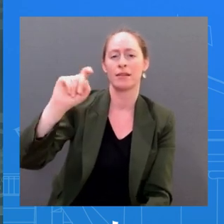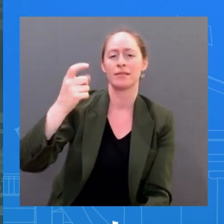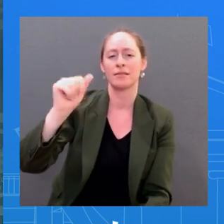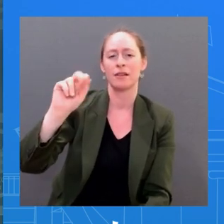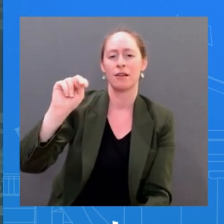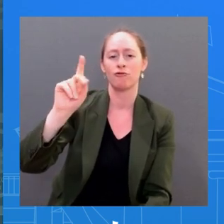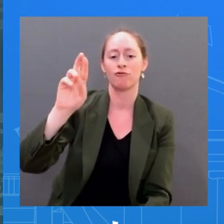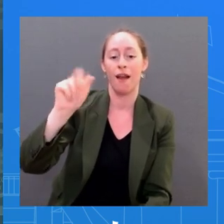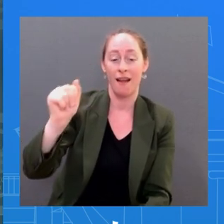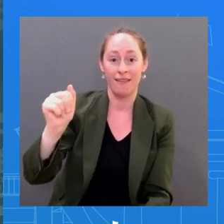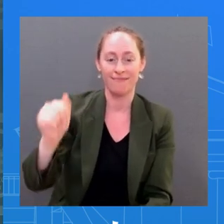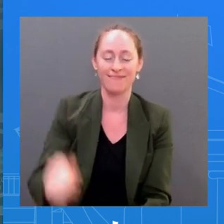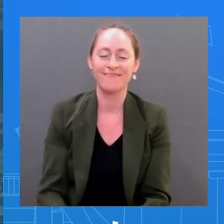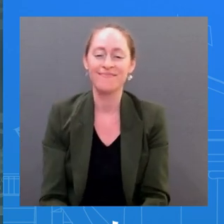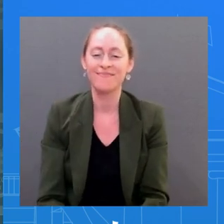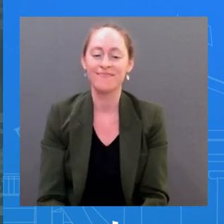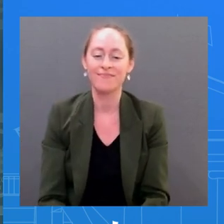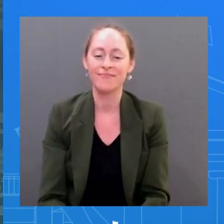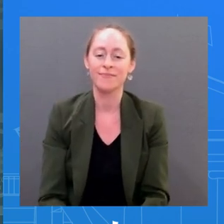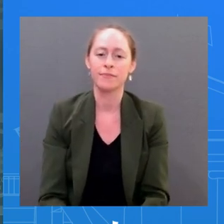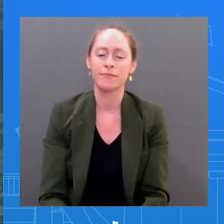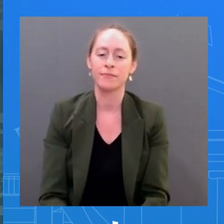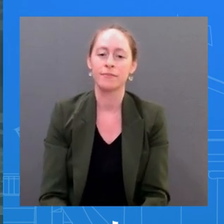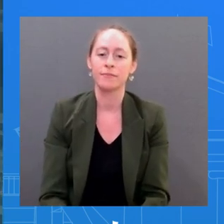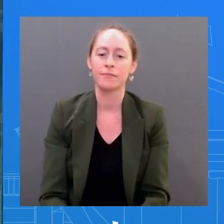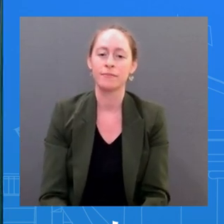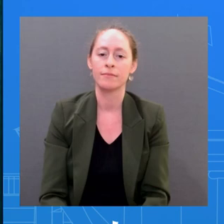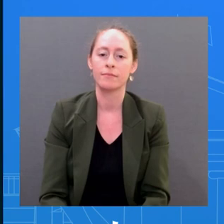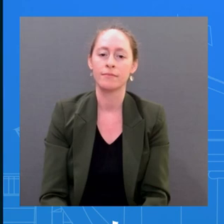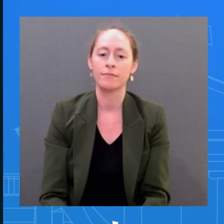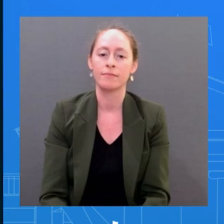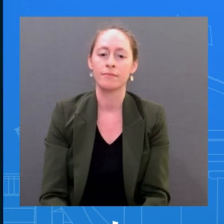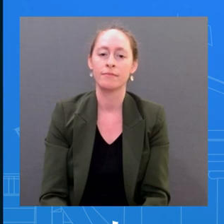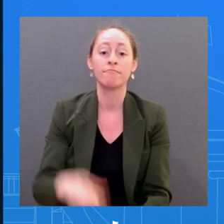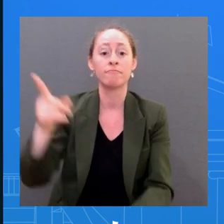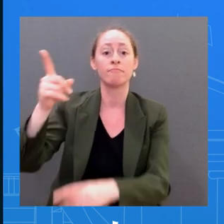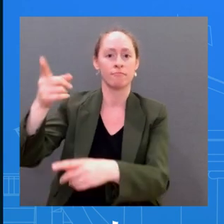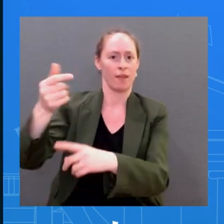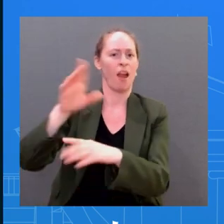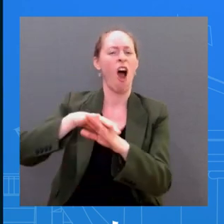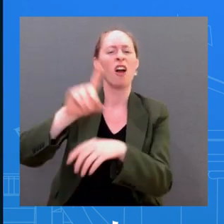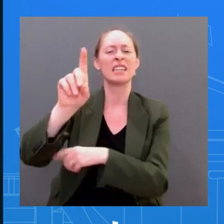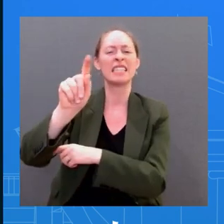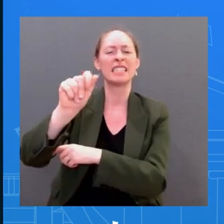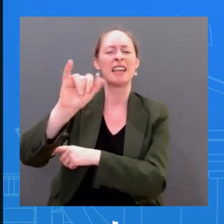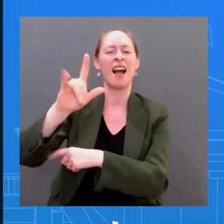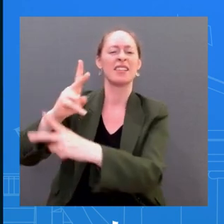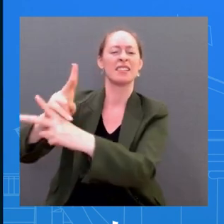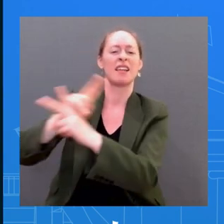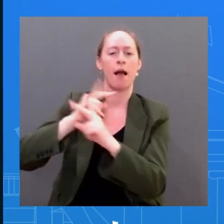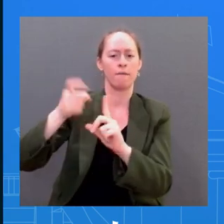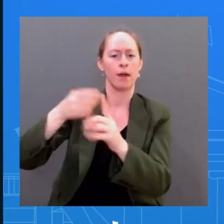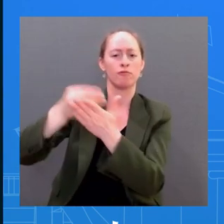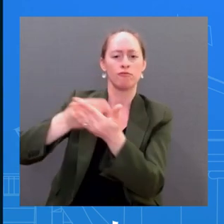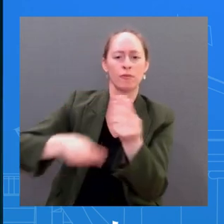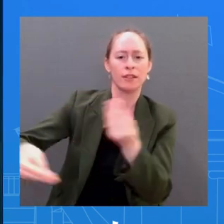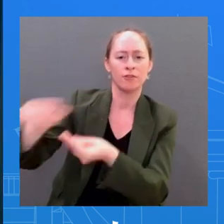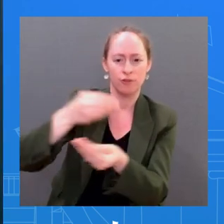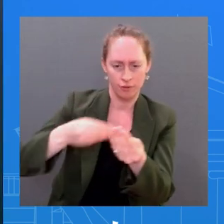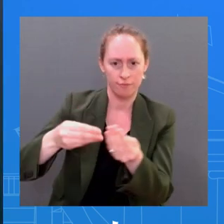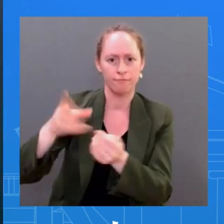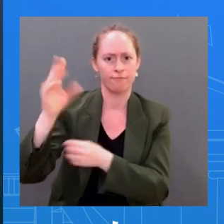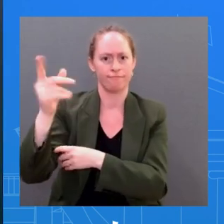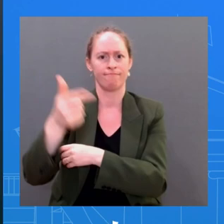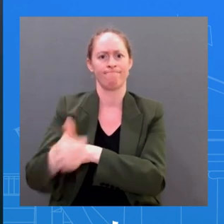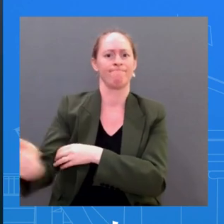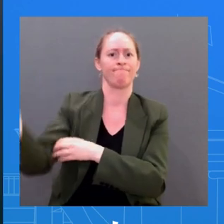on detail from Treasury, where she has served as senior spokesperson. Part of Alexandra's portfolio will be